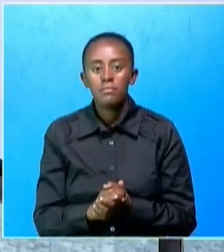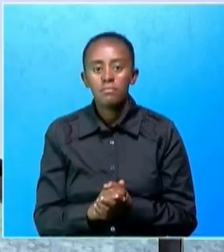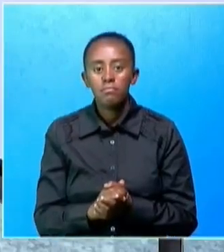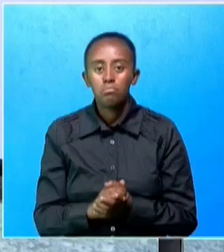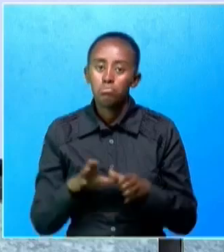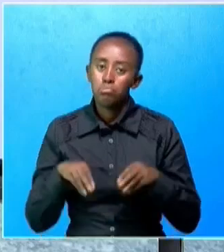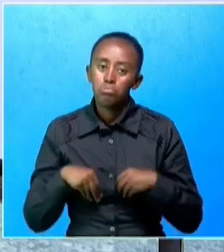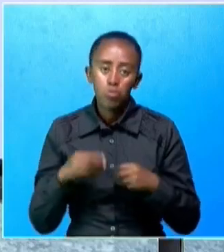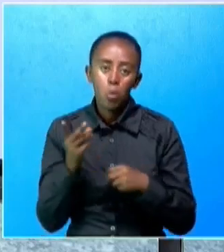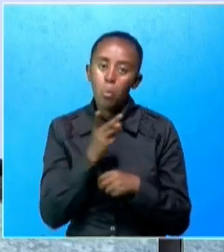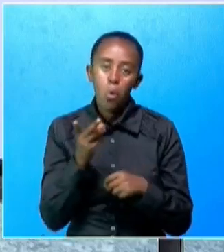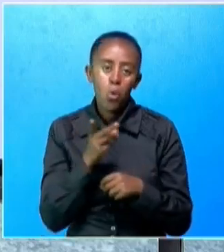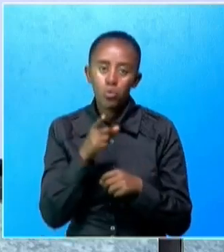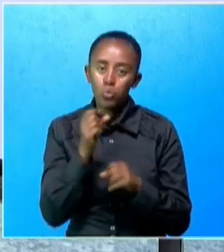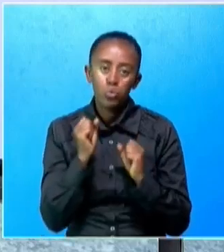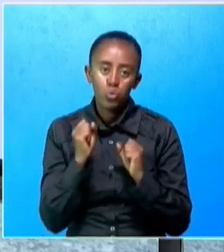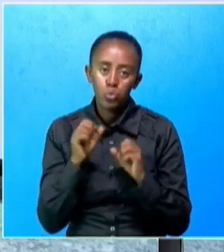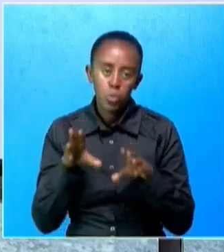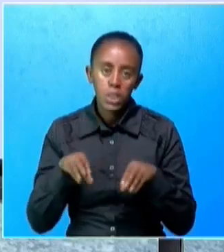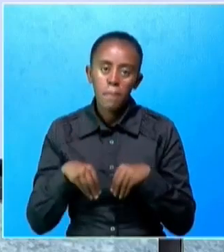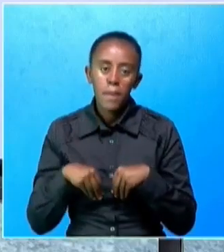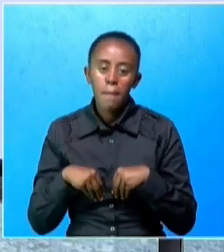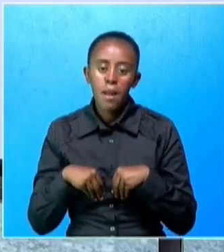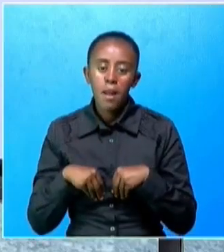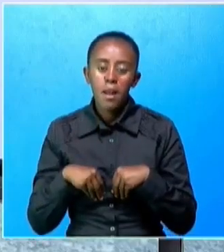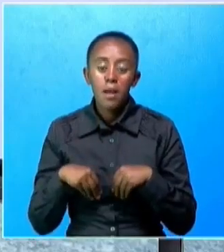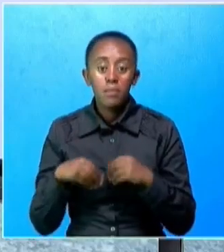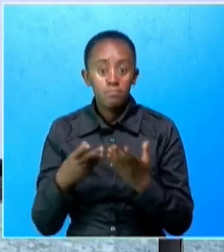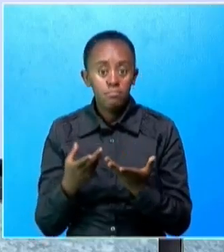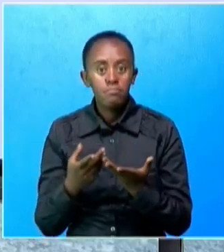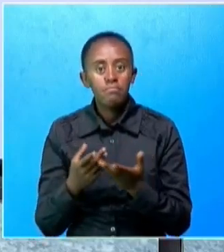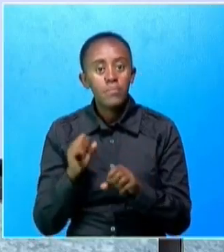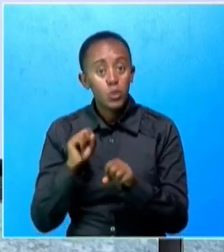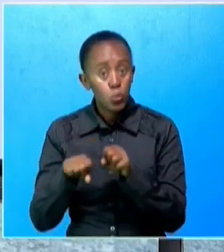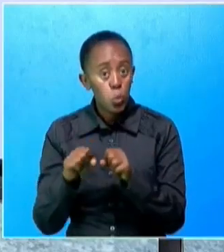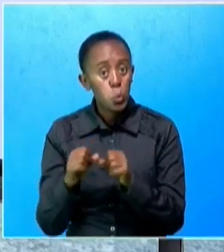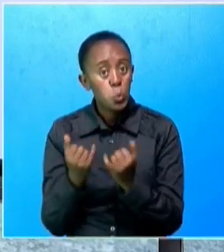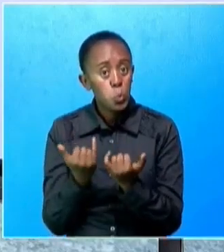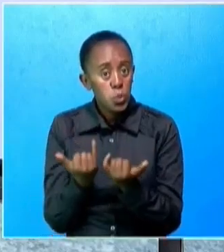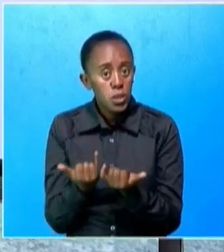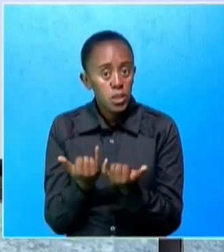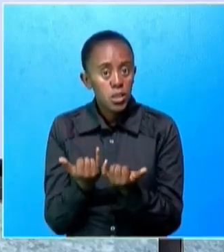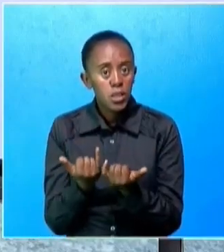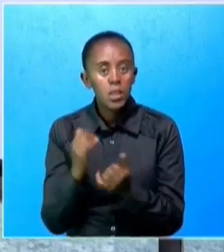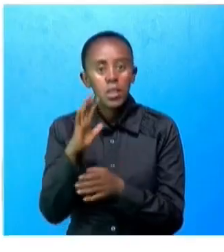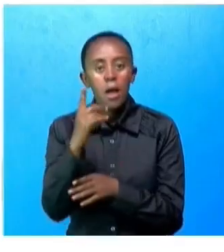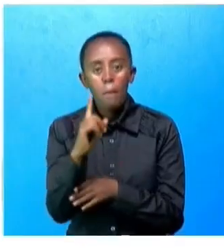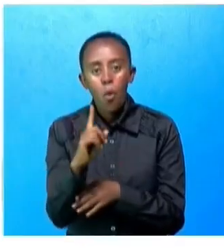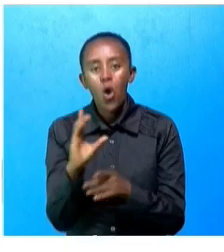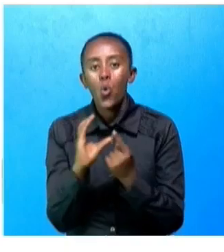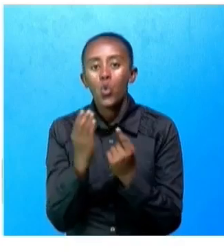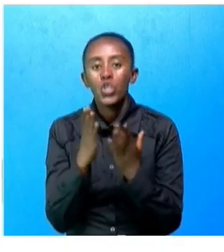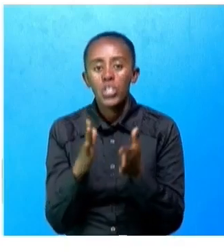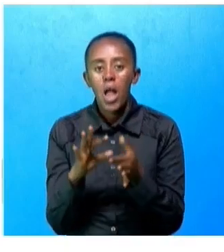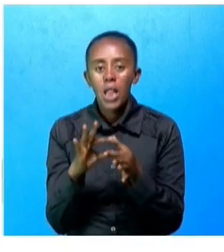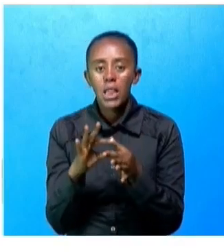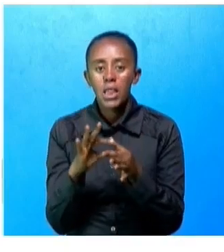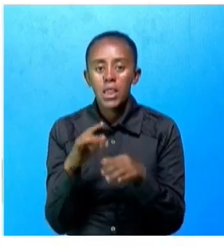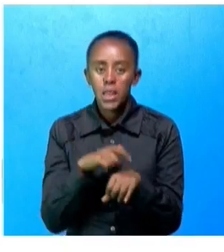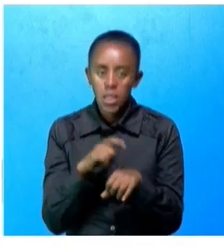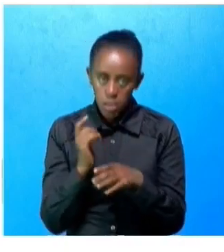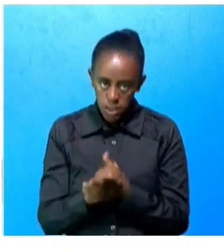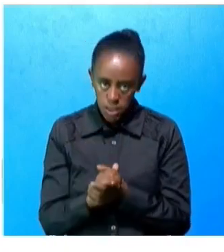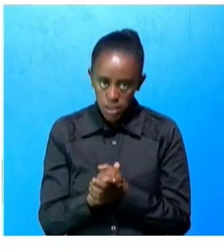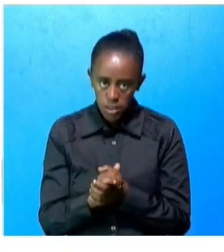Acceptable, both are acceptable ones. So, still now it is type 1 conditional tense.